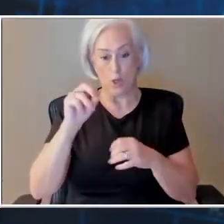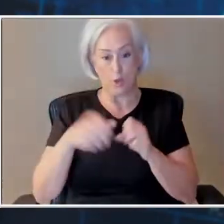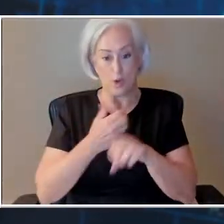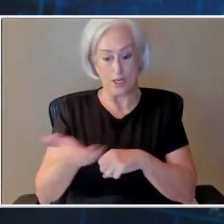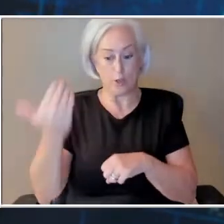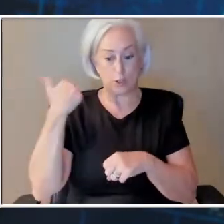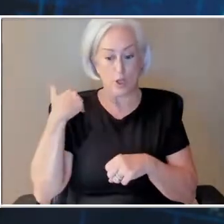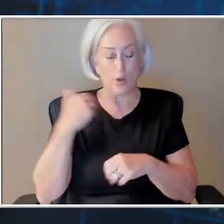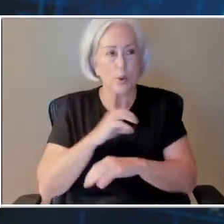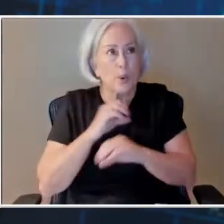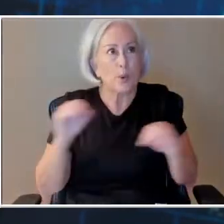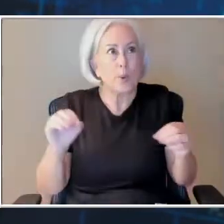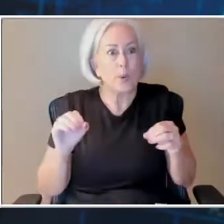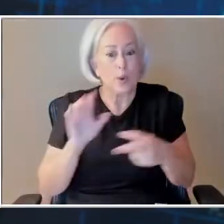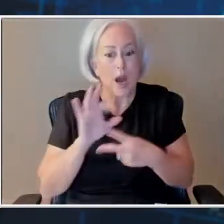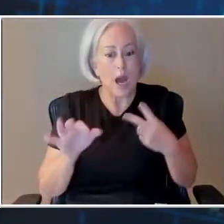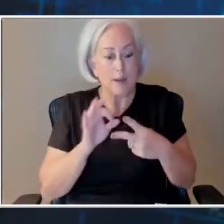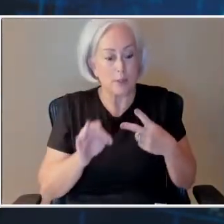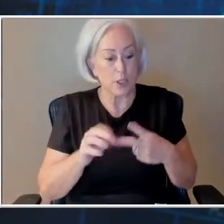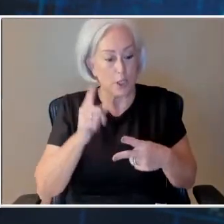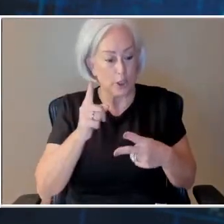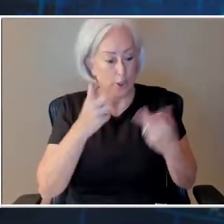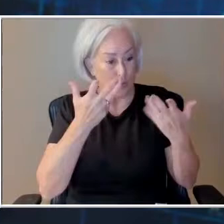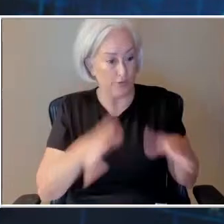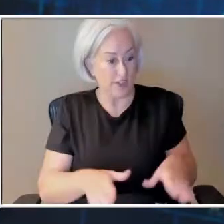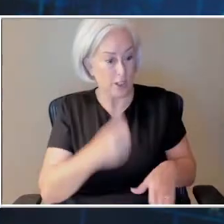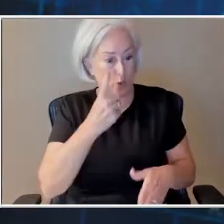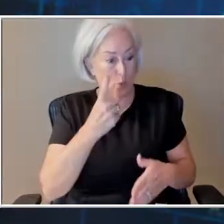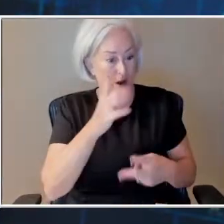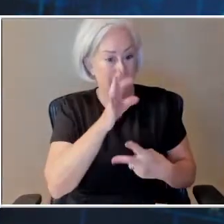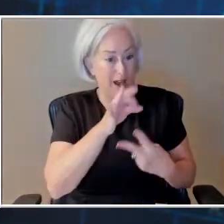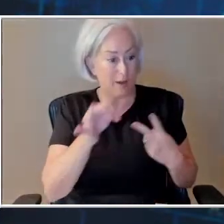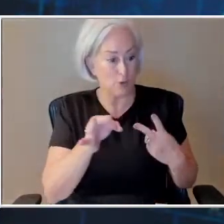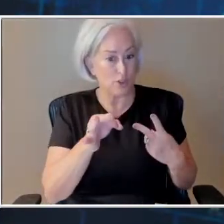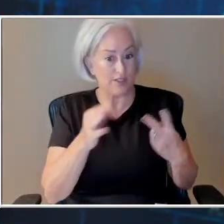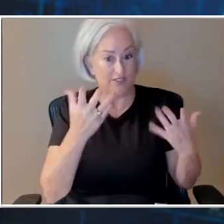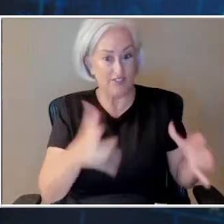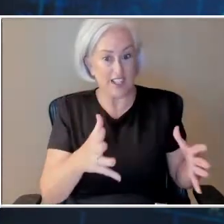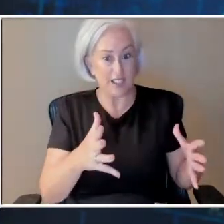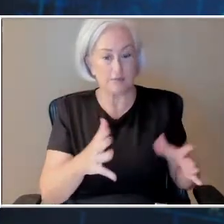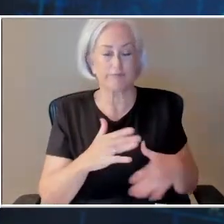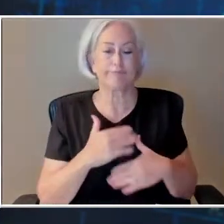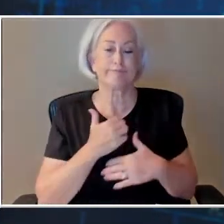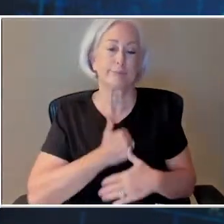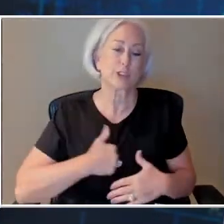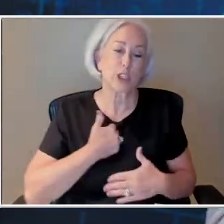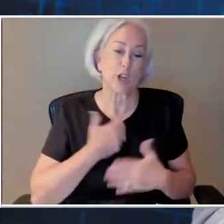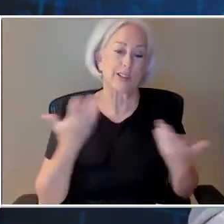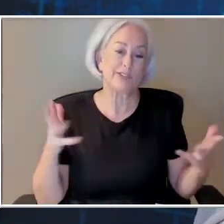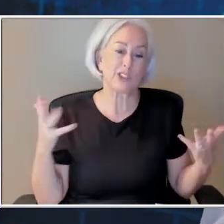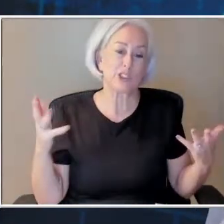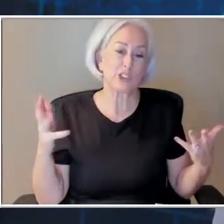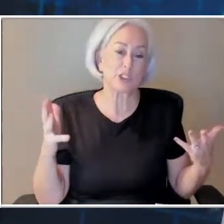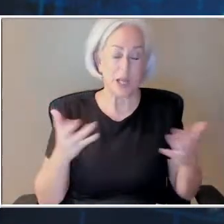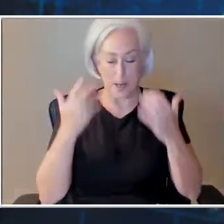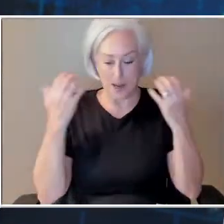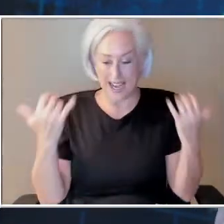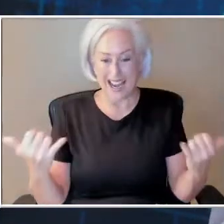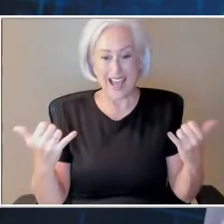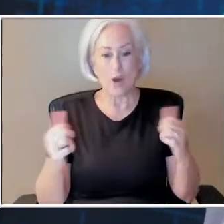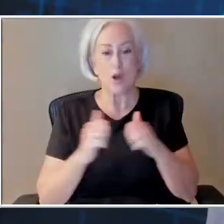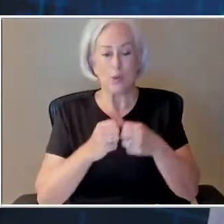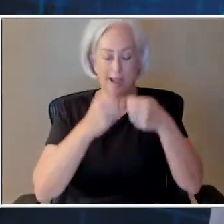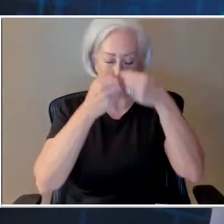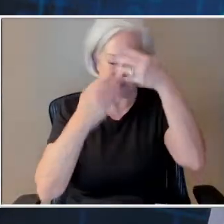you finish your first option, we're done. We don't have many. But now we have many options that we can keep the patient in remission, and